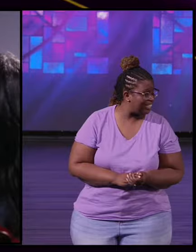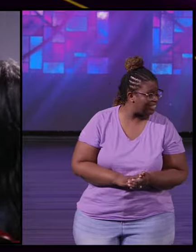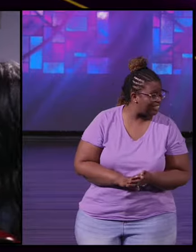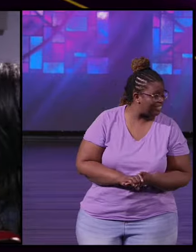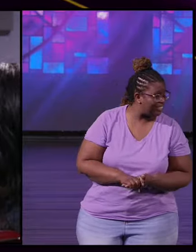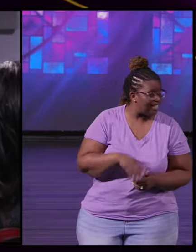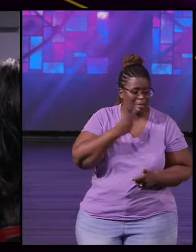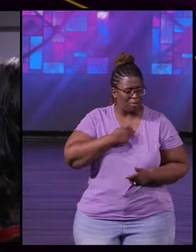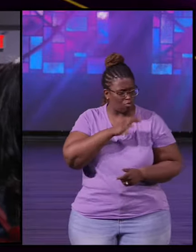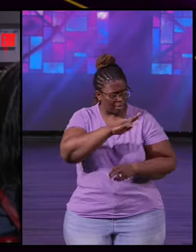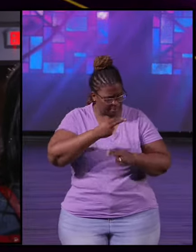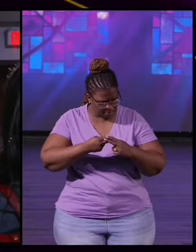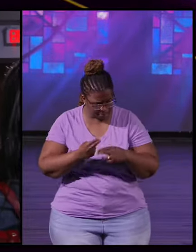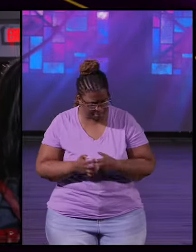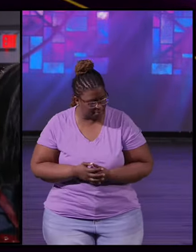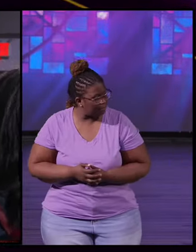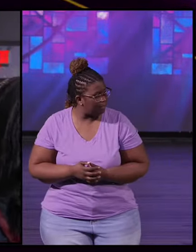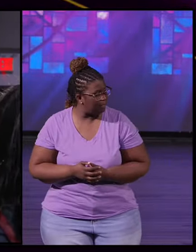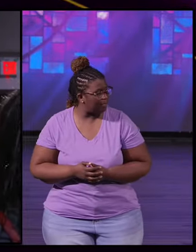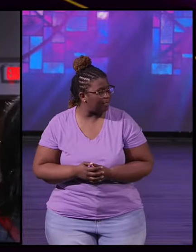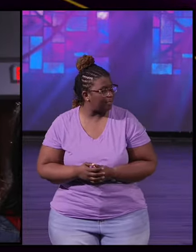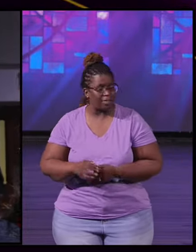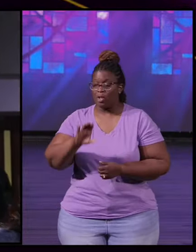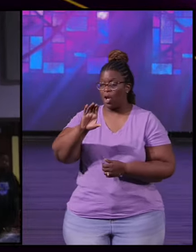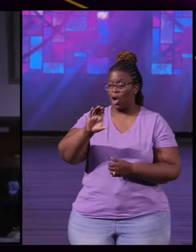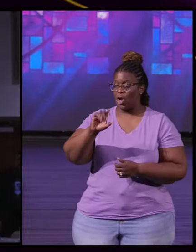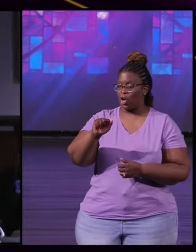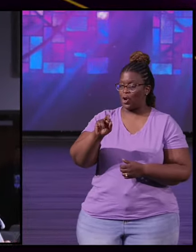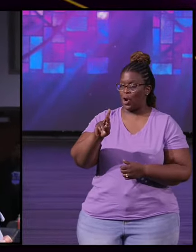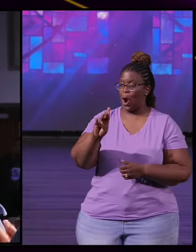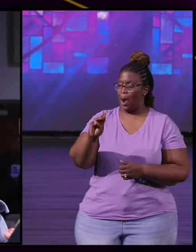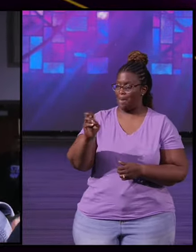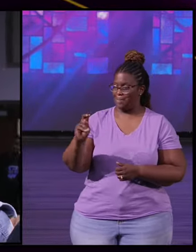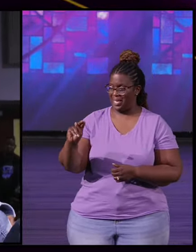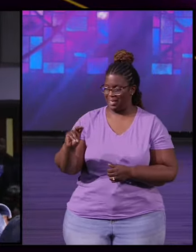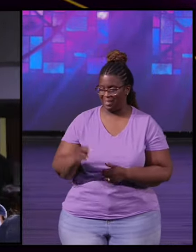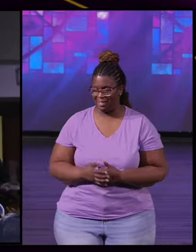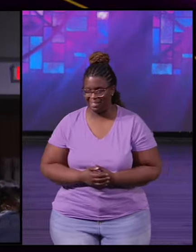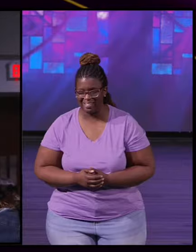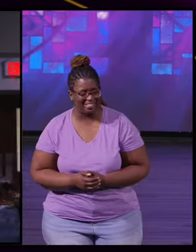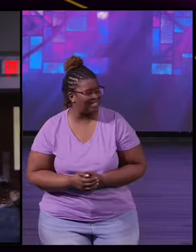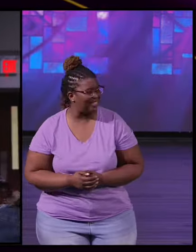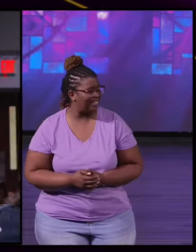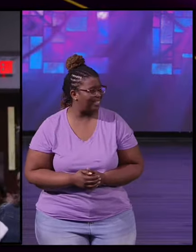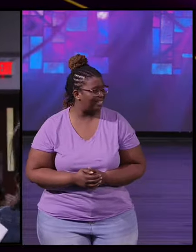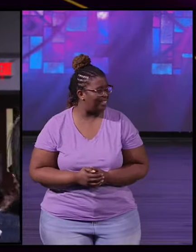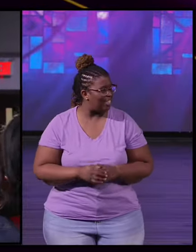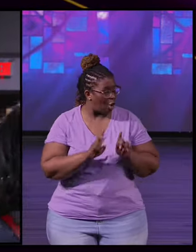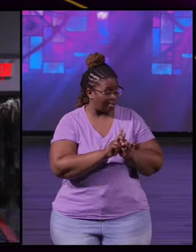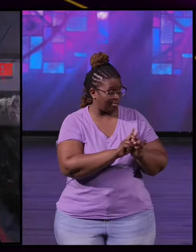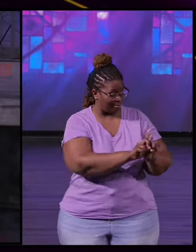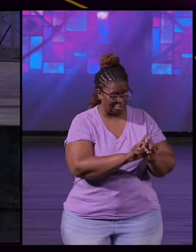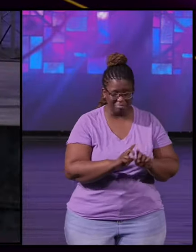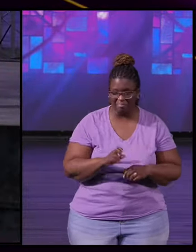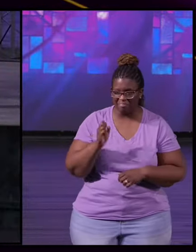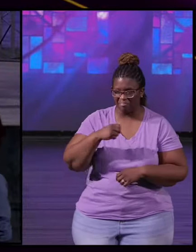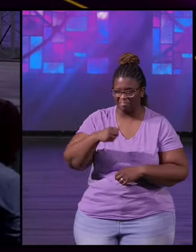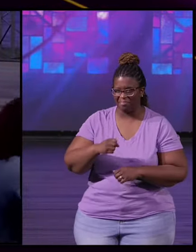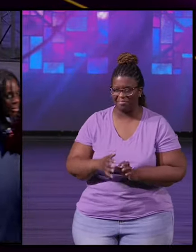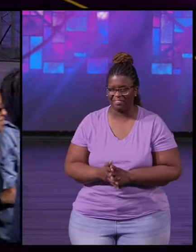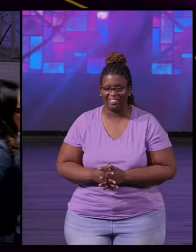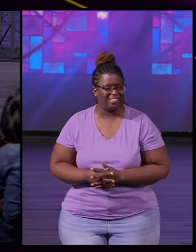baby. Okay, tell me your name. Carmen, y'all. This is Carmen, all right? Come on, let's celebrate her. You want to take her? All right.